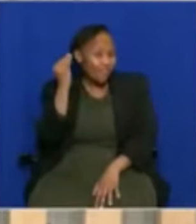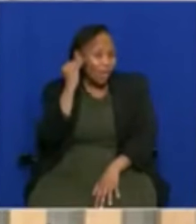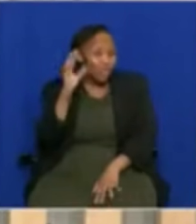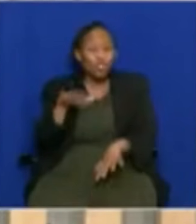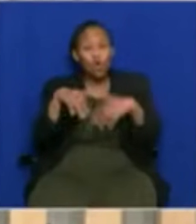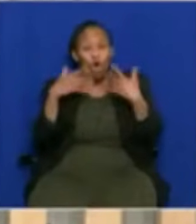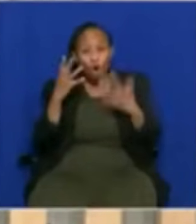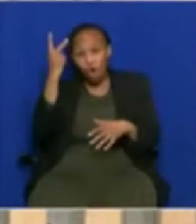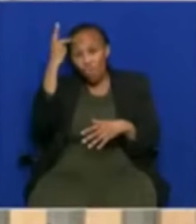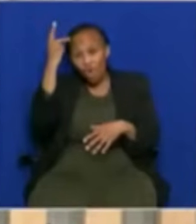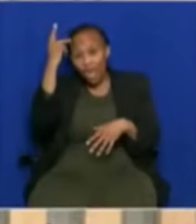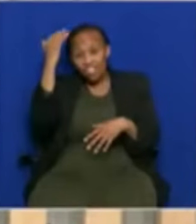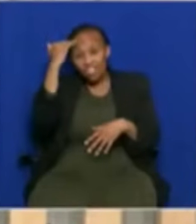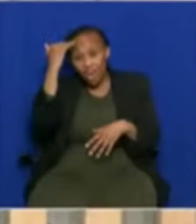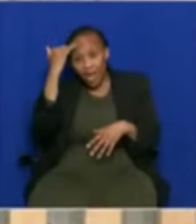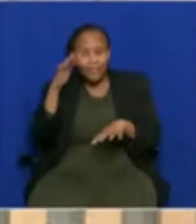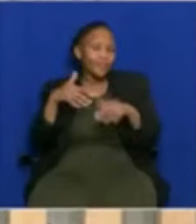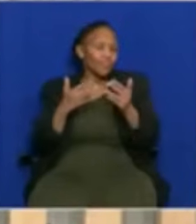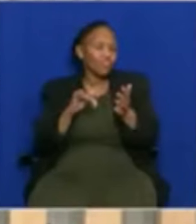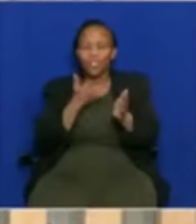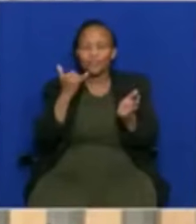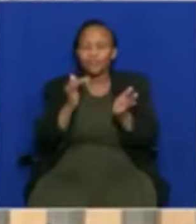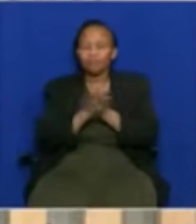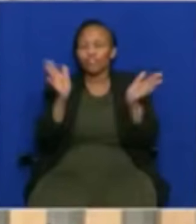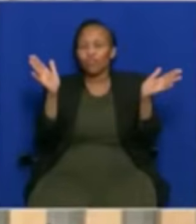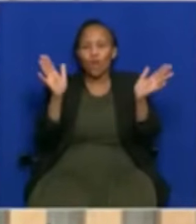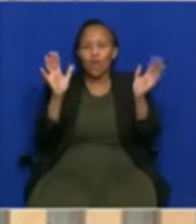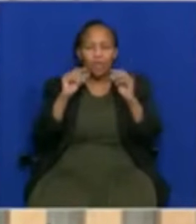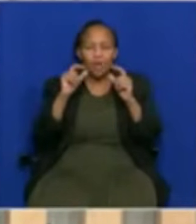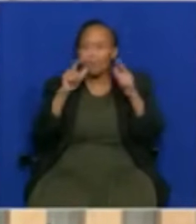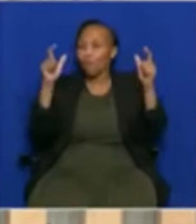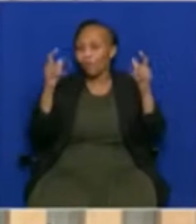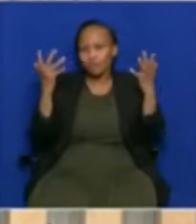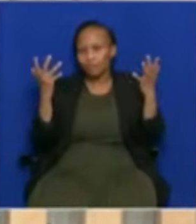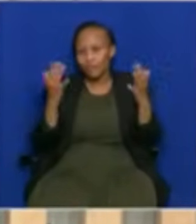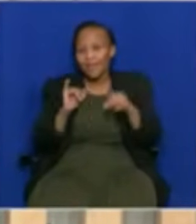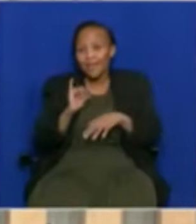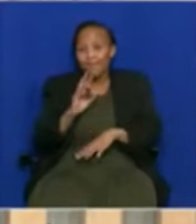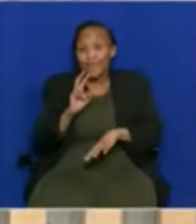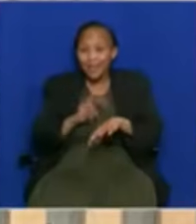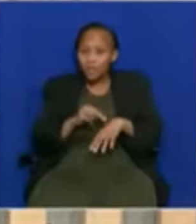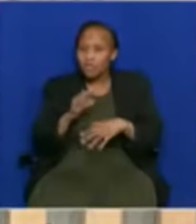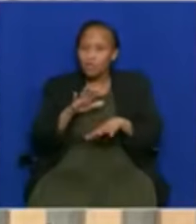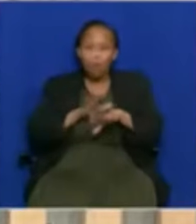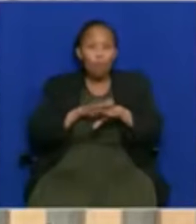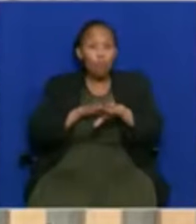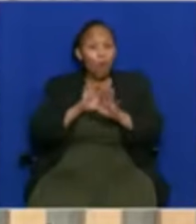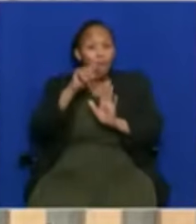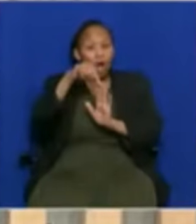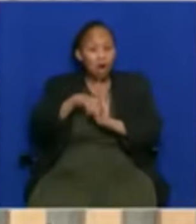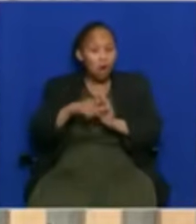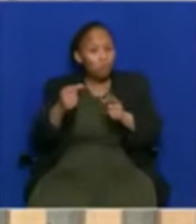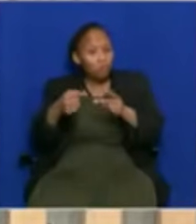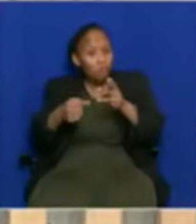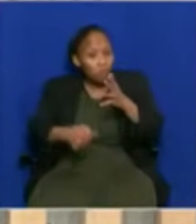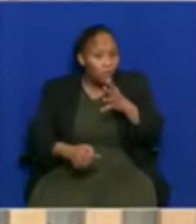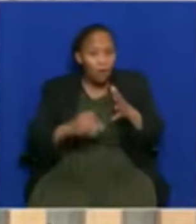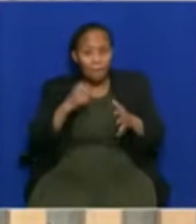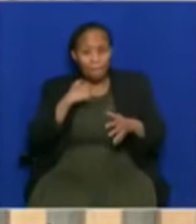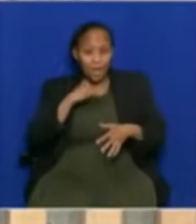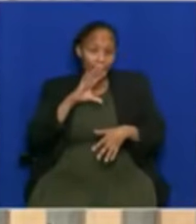and broad, and if I need any further detail, I should ask management, I'll accept that. I'll pick it up with